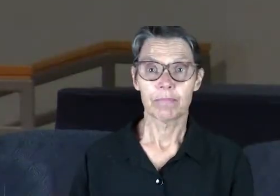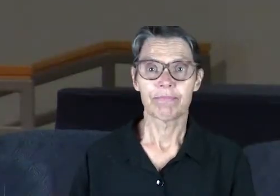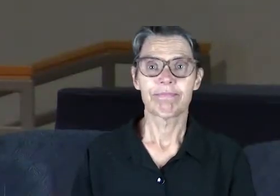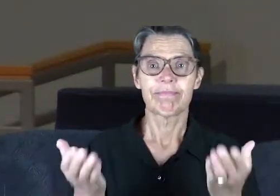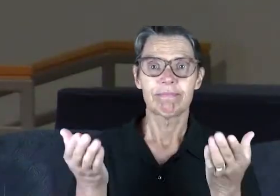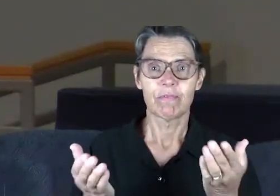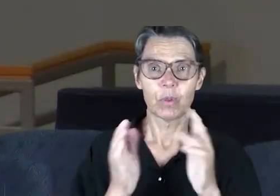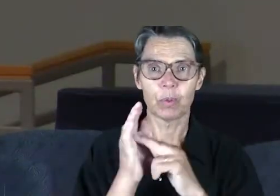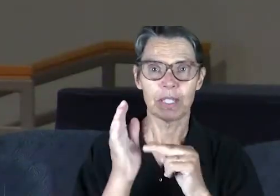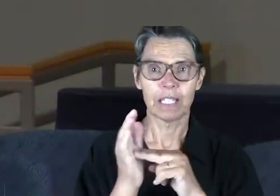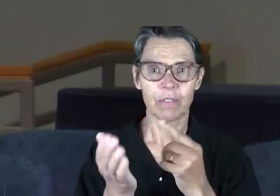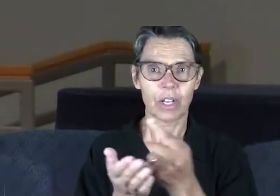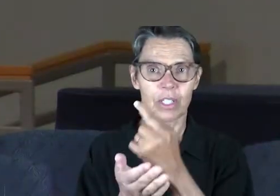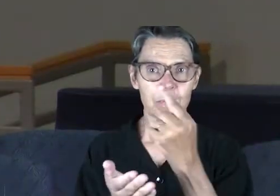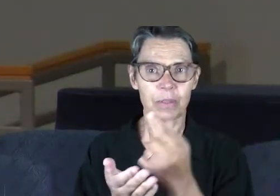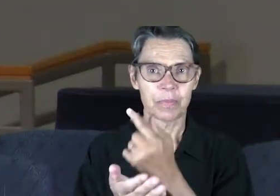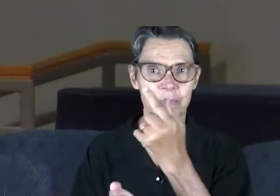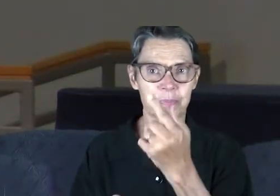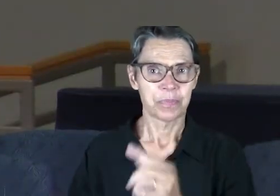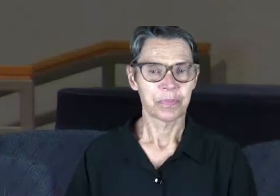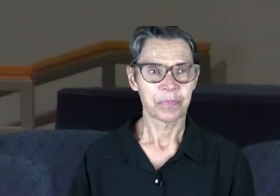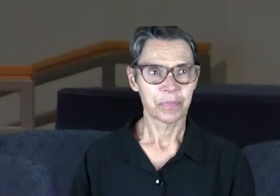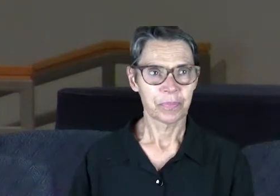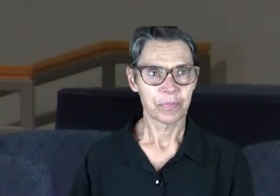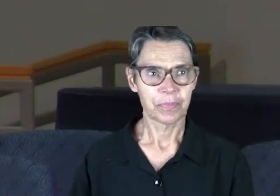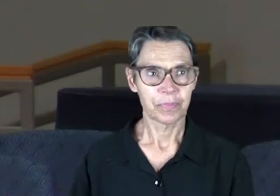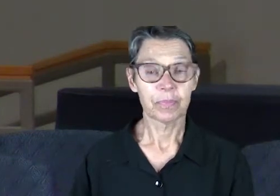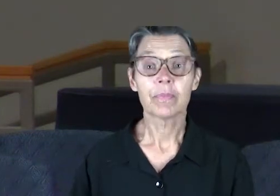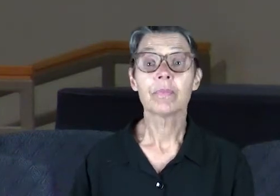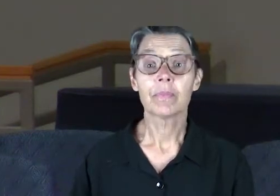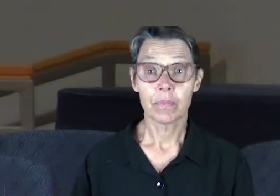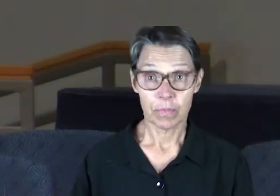You're invited to stand as you're able for the reading of the gospel.